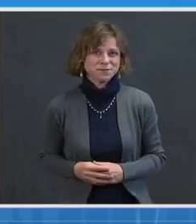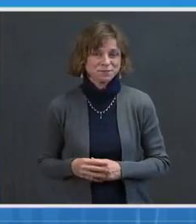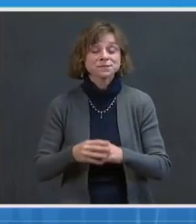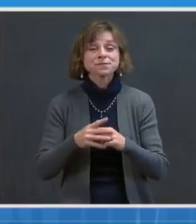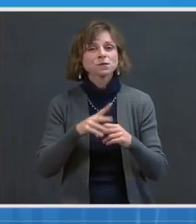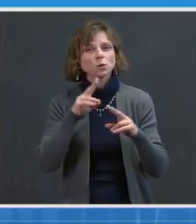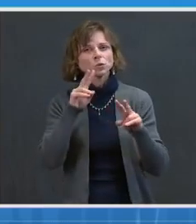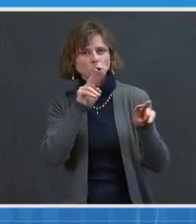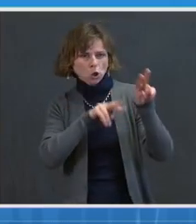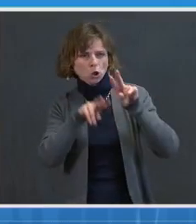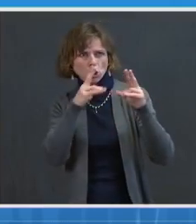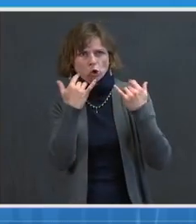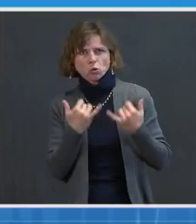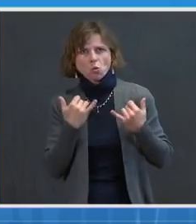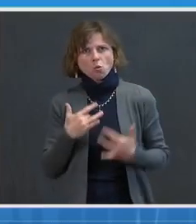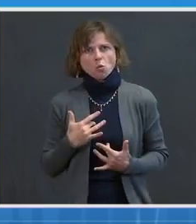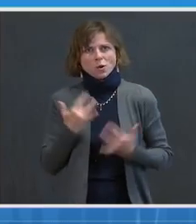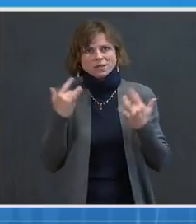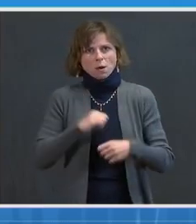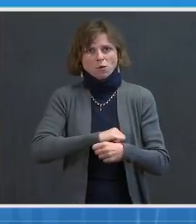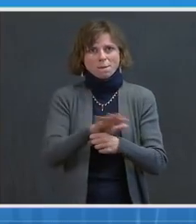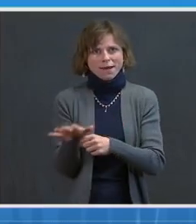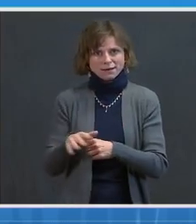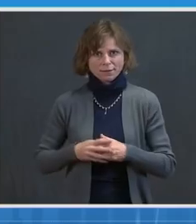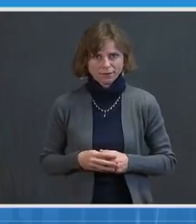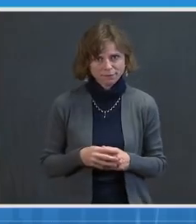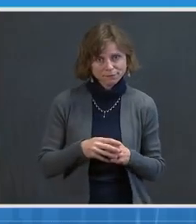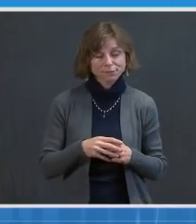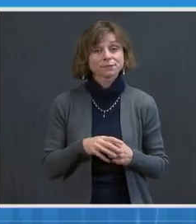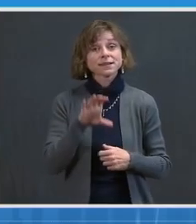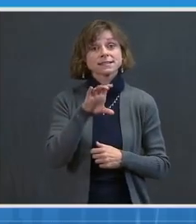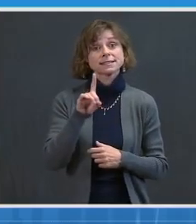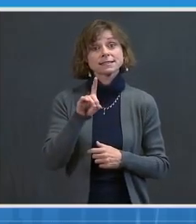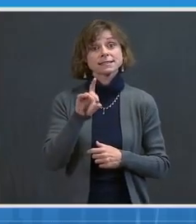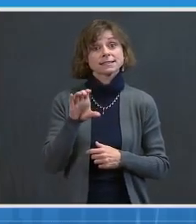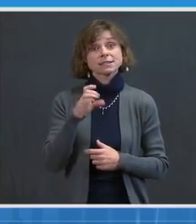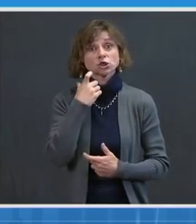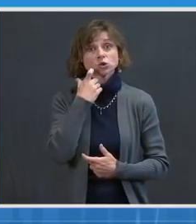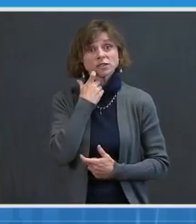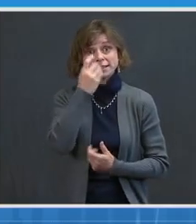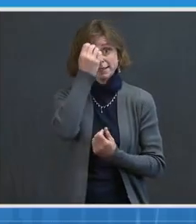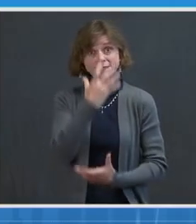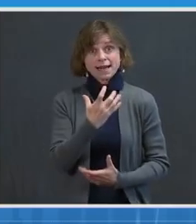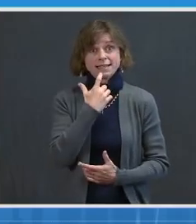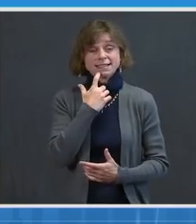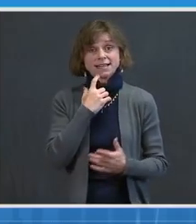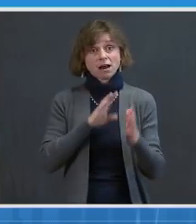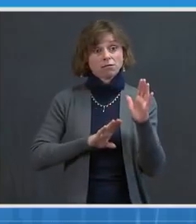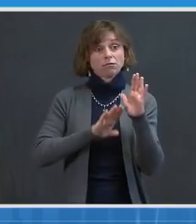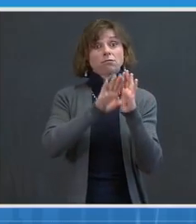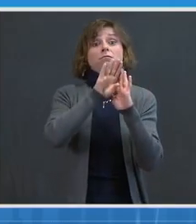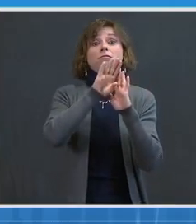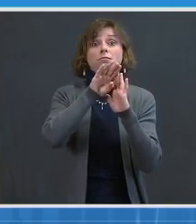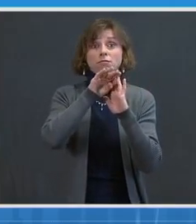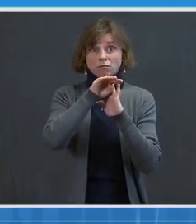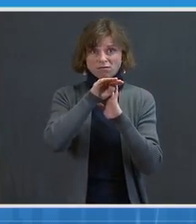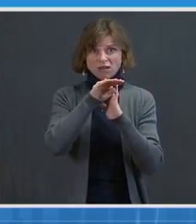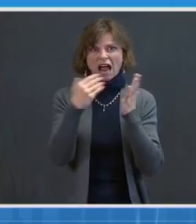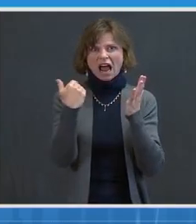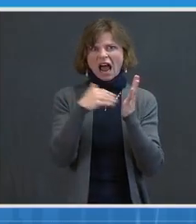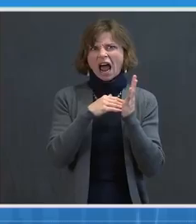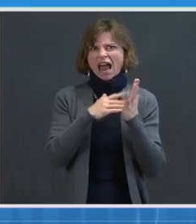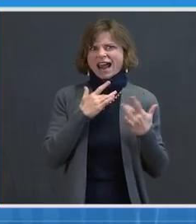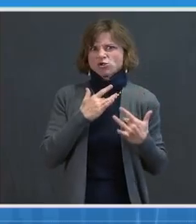look at the current state of the pandemic. CDC's most recent data indicate that the recent plateau of cases may be again starting to